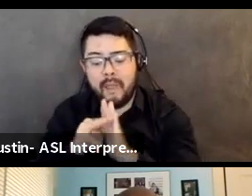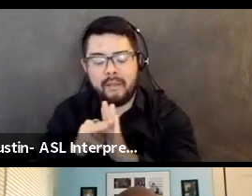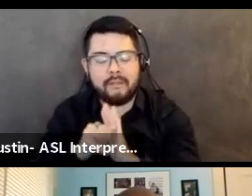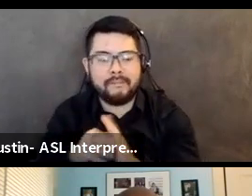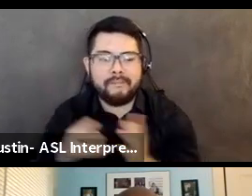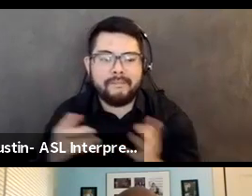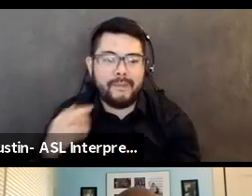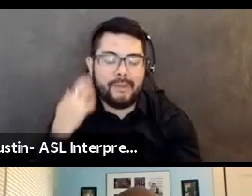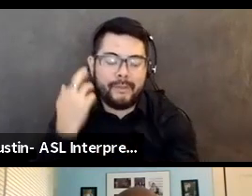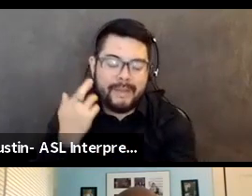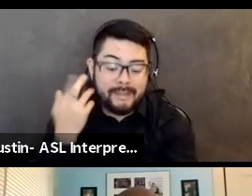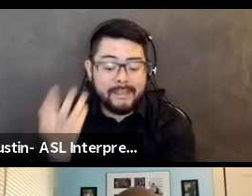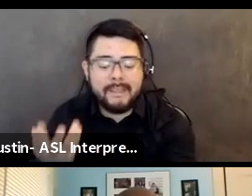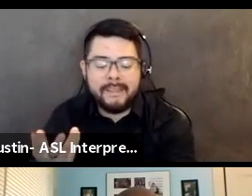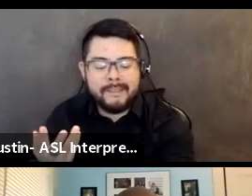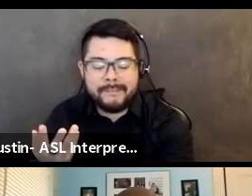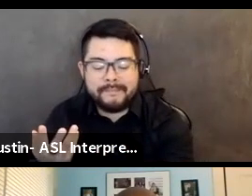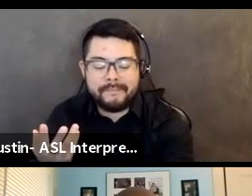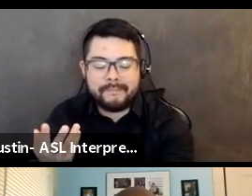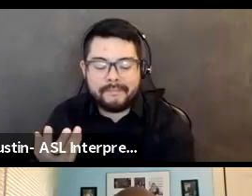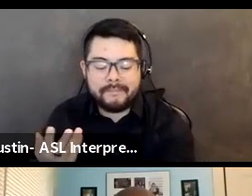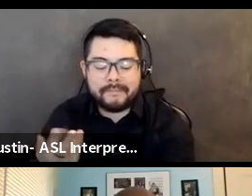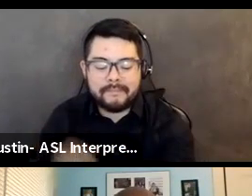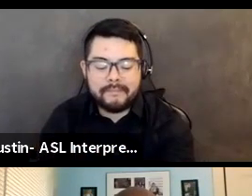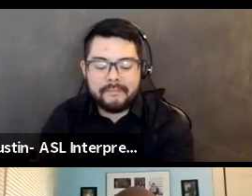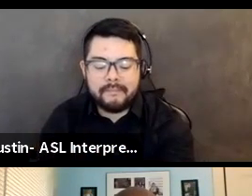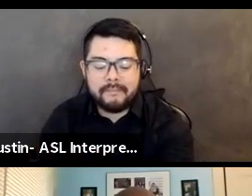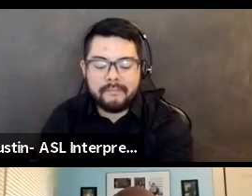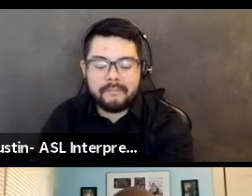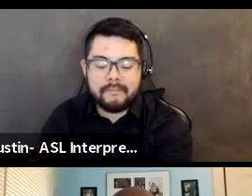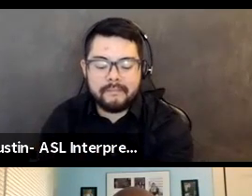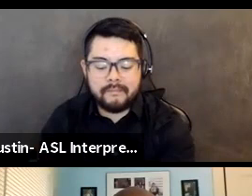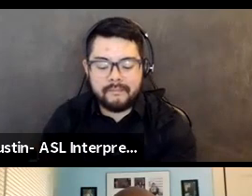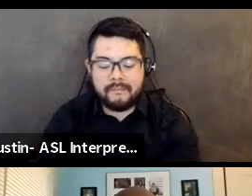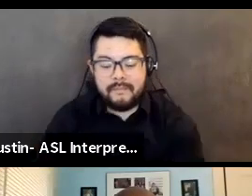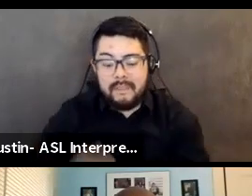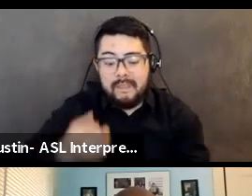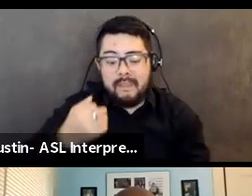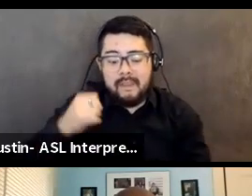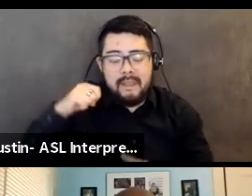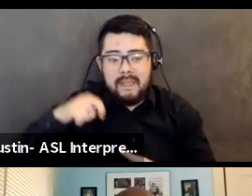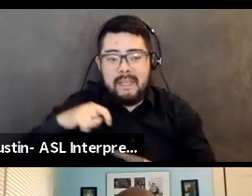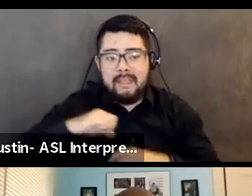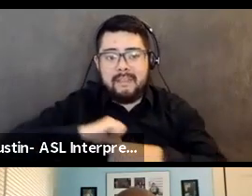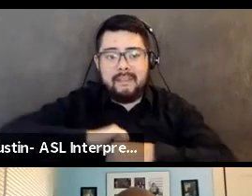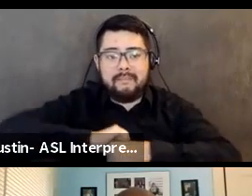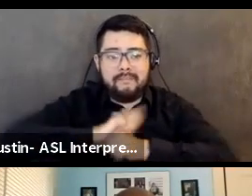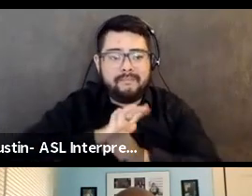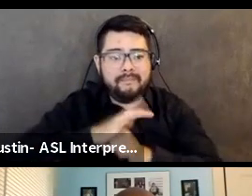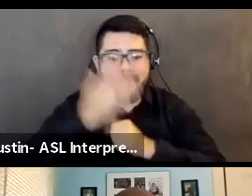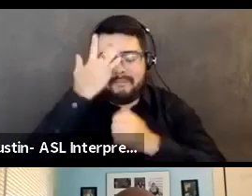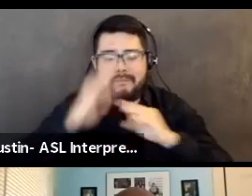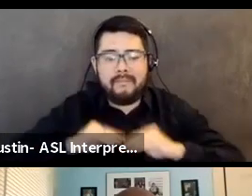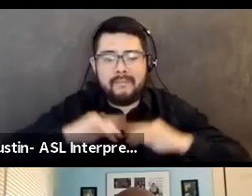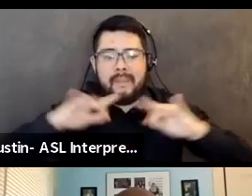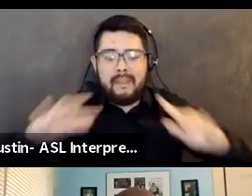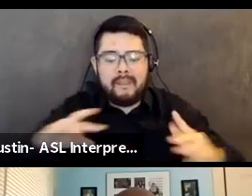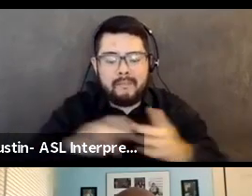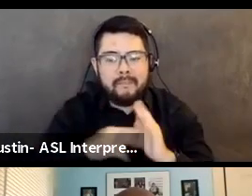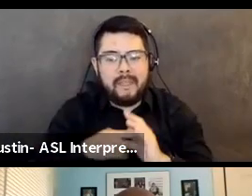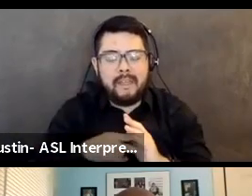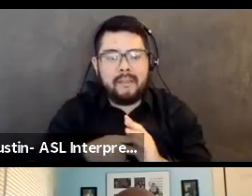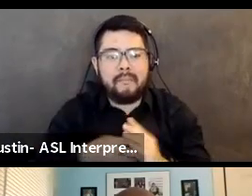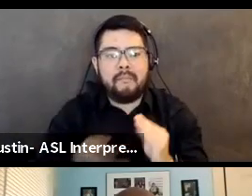ourselves this pandemic is only going to increase the divide as